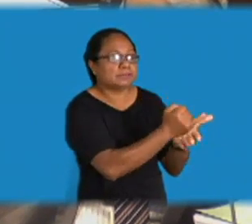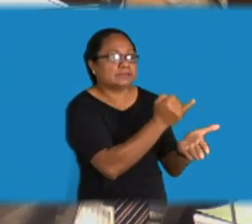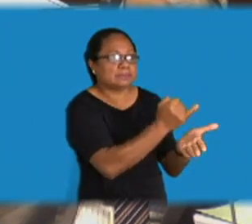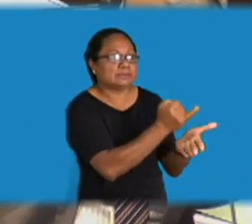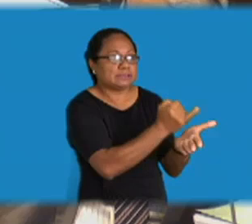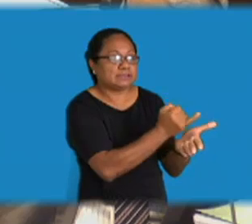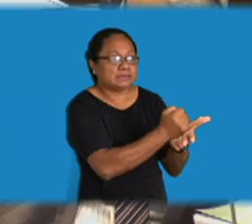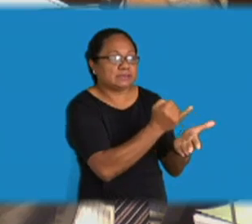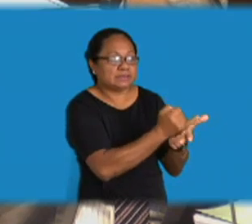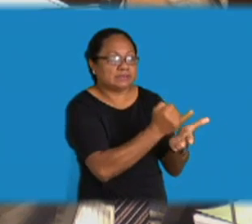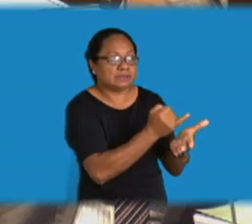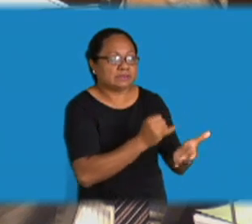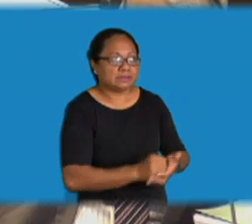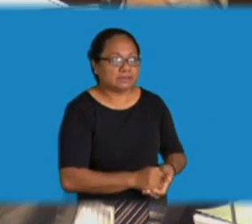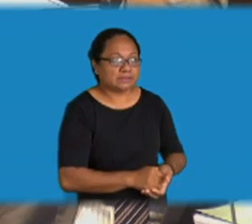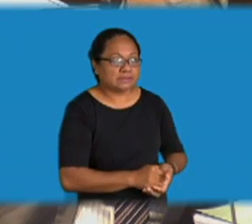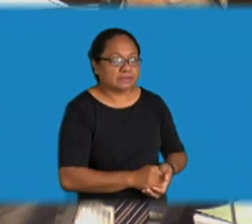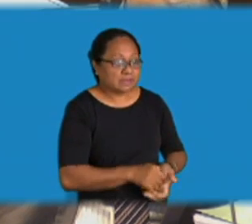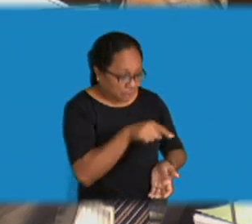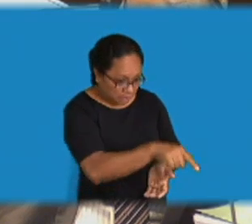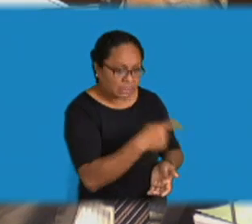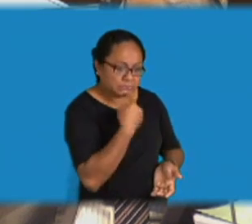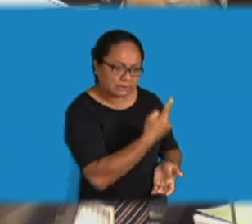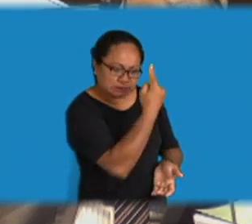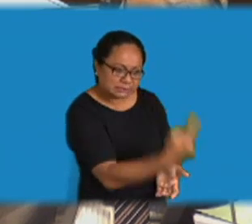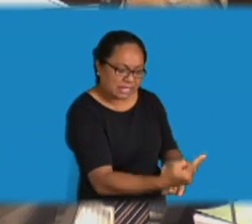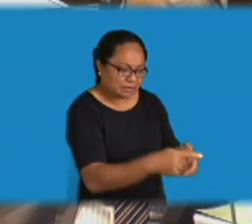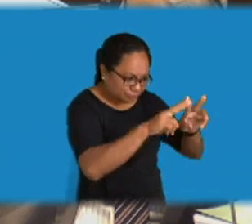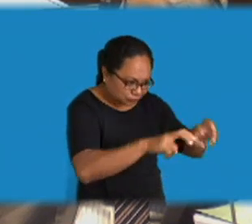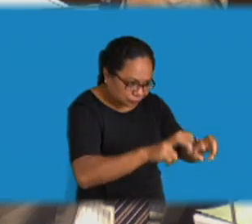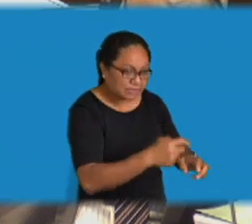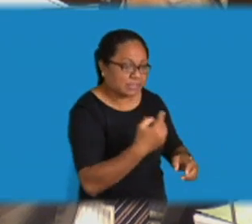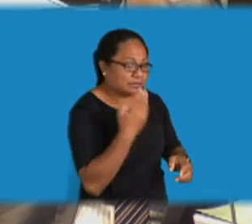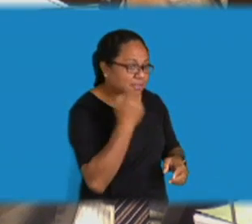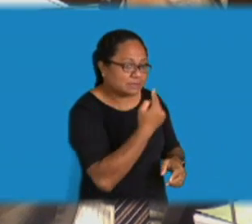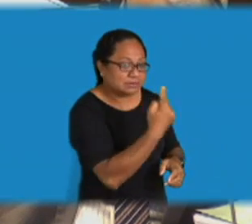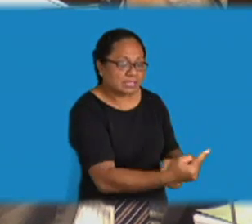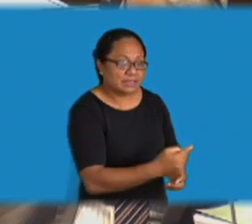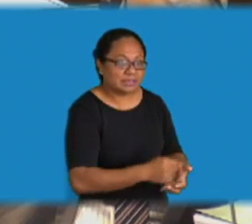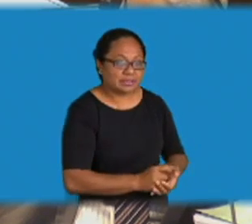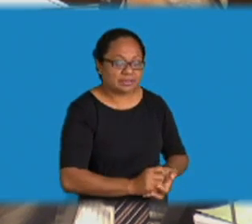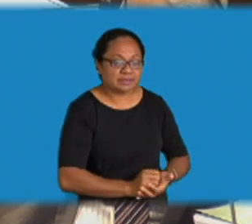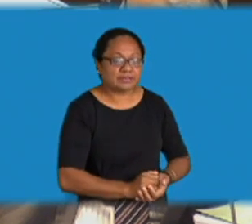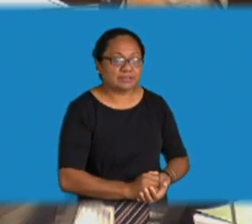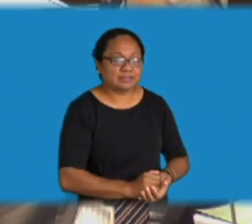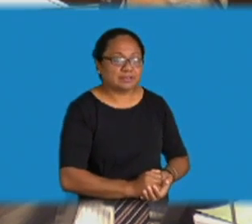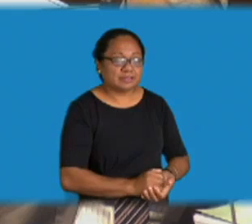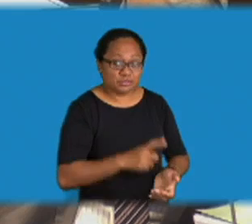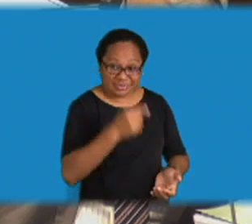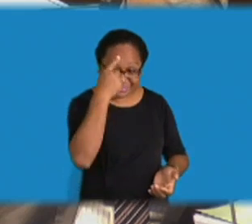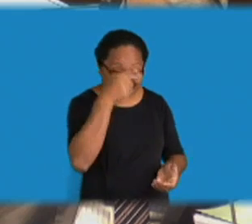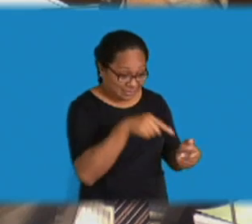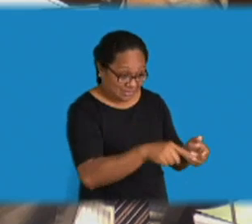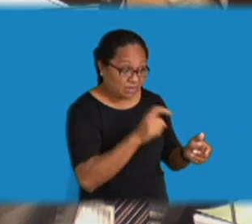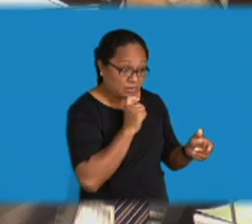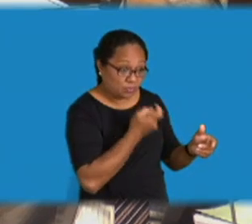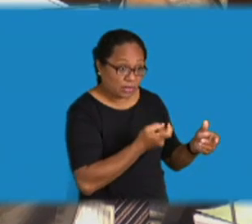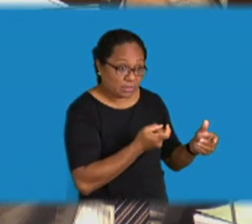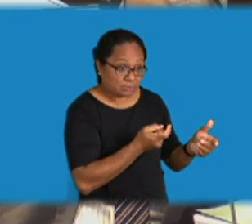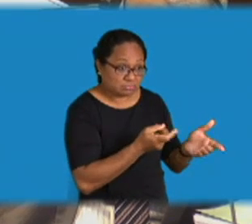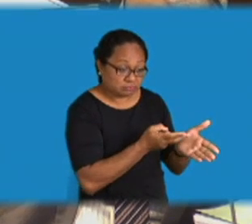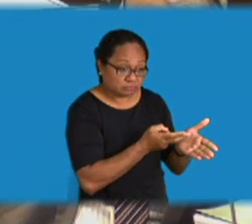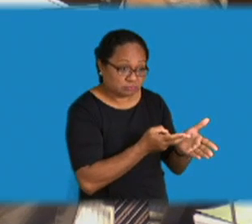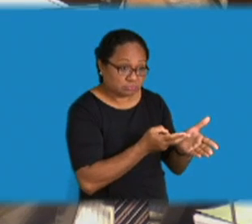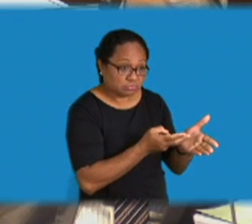itself conducted itself, would be credible enough to carry out,